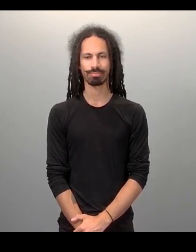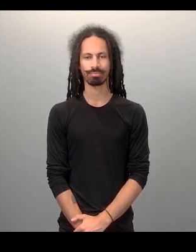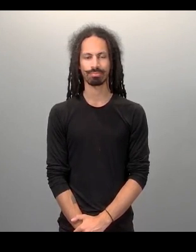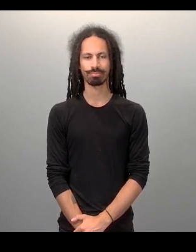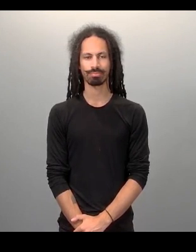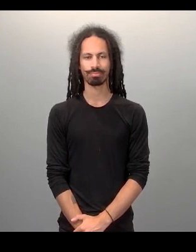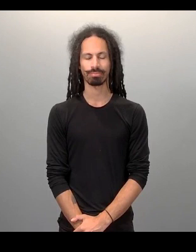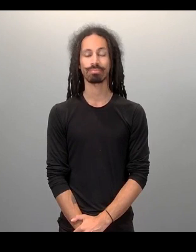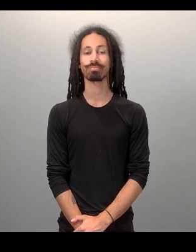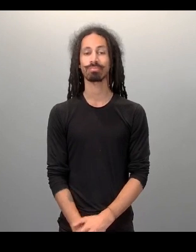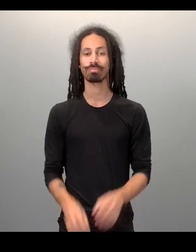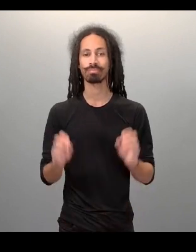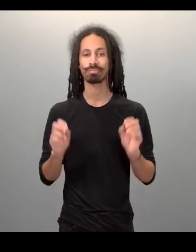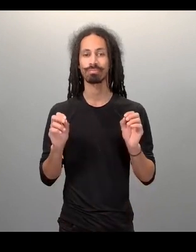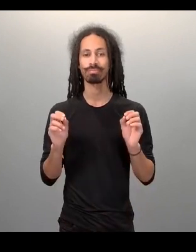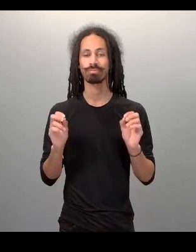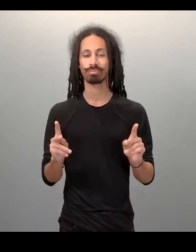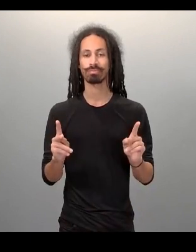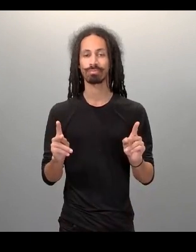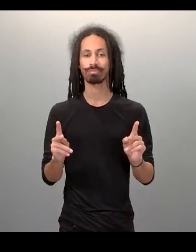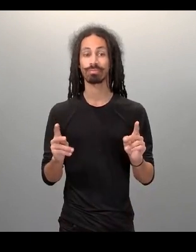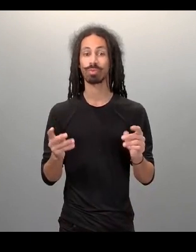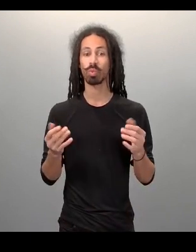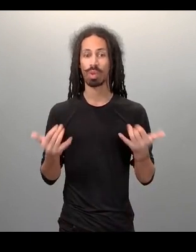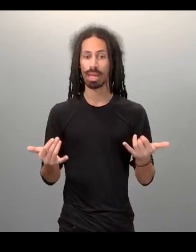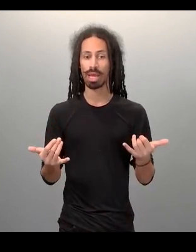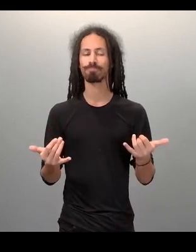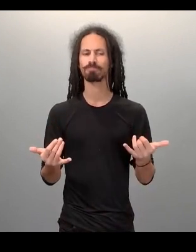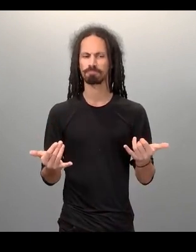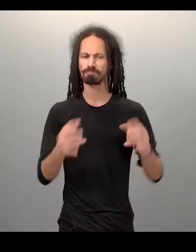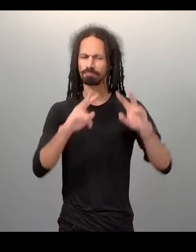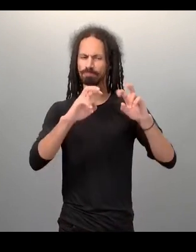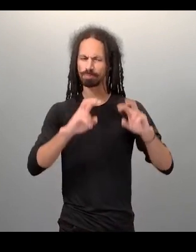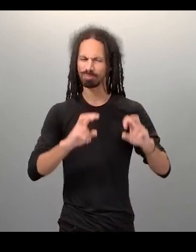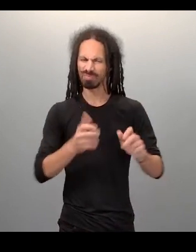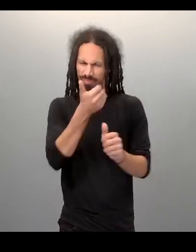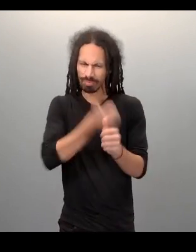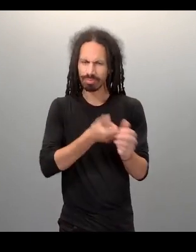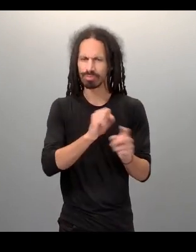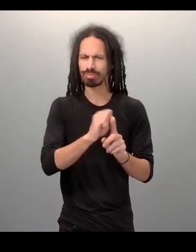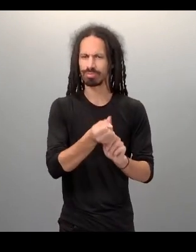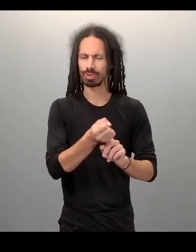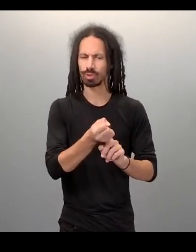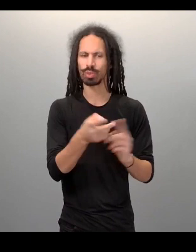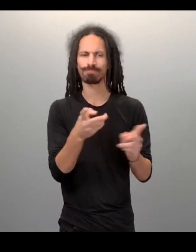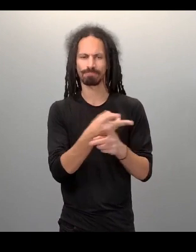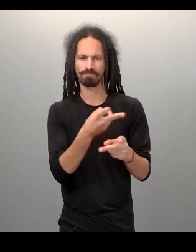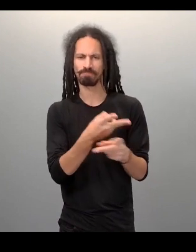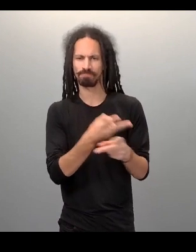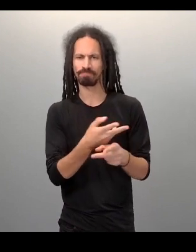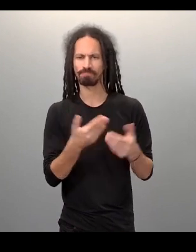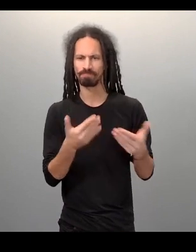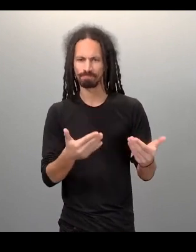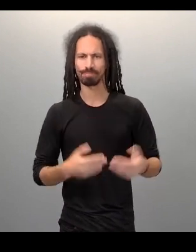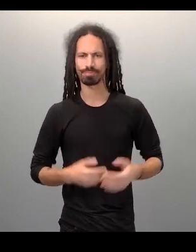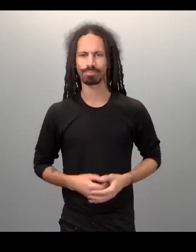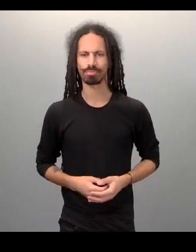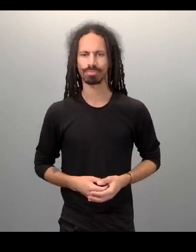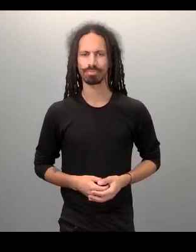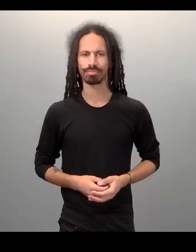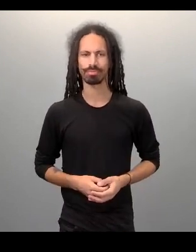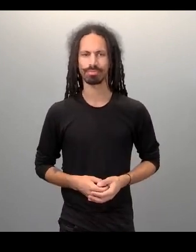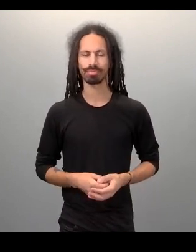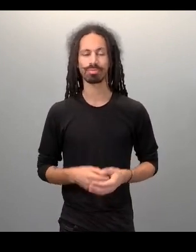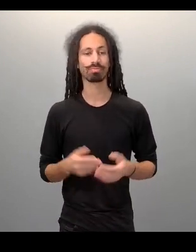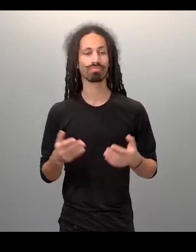Okay, well, now let's look at each situation and decide. So this